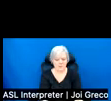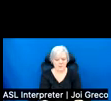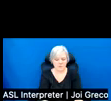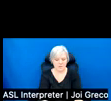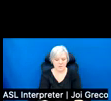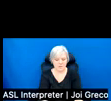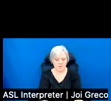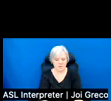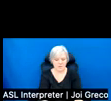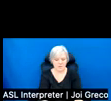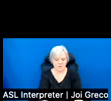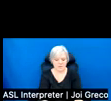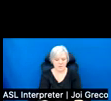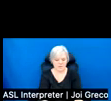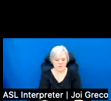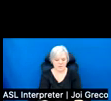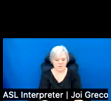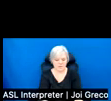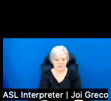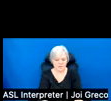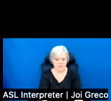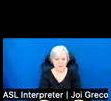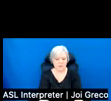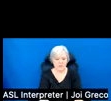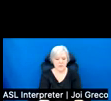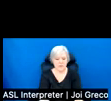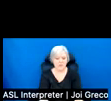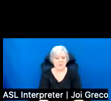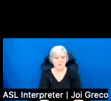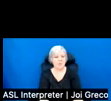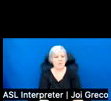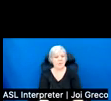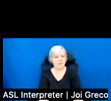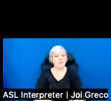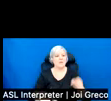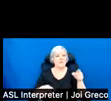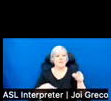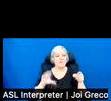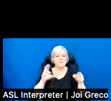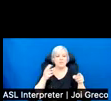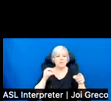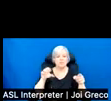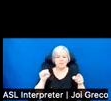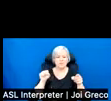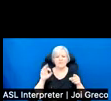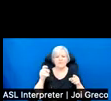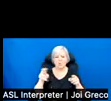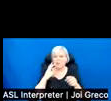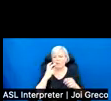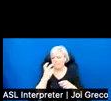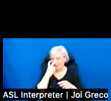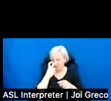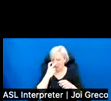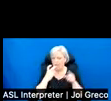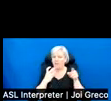actually did was, this is our friend Chris Orr, and he was a friend of ours who was completely blind. And so what